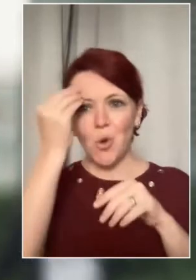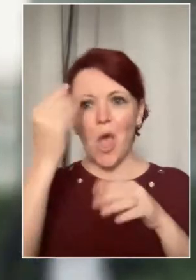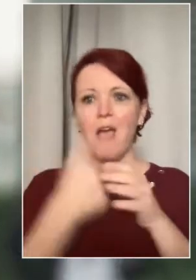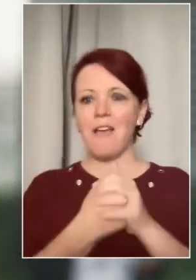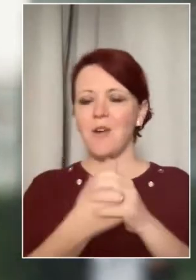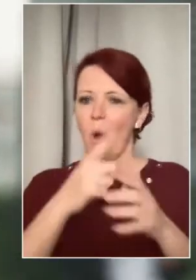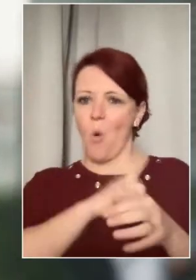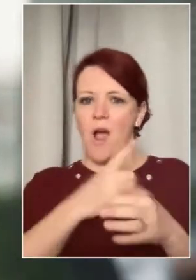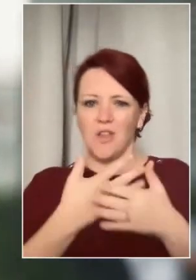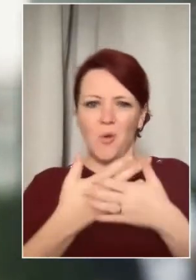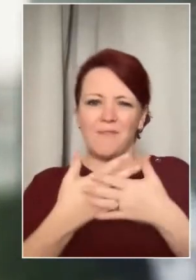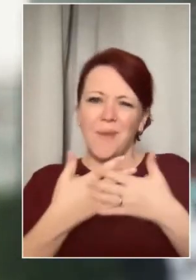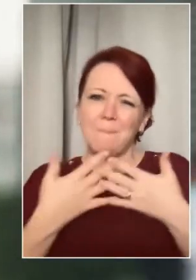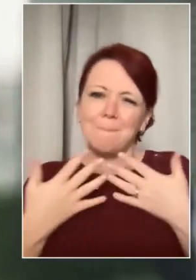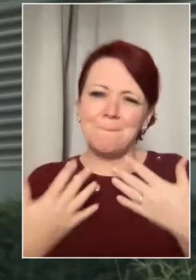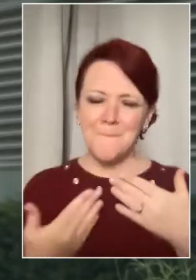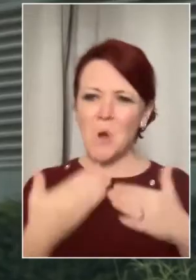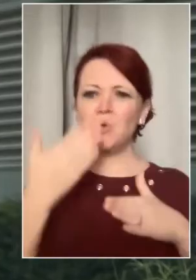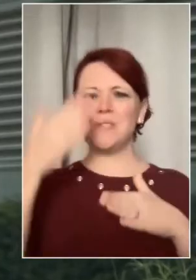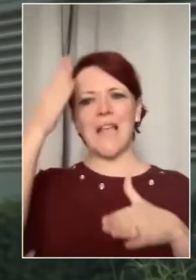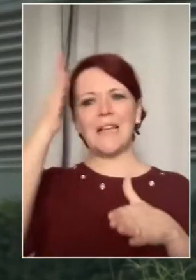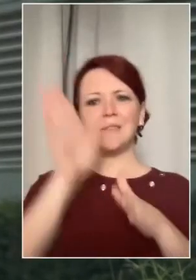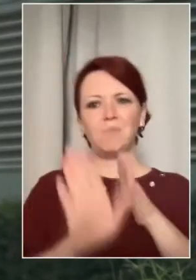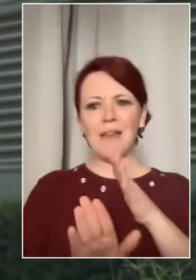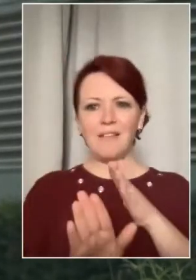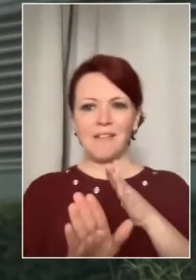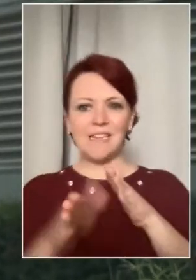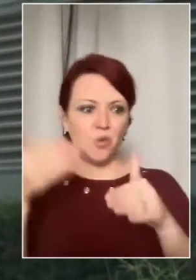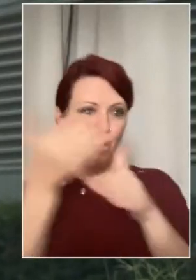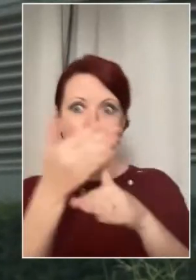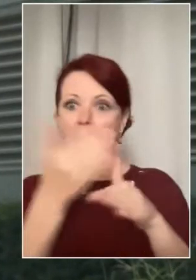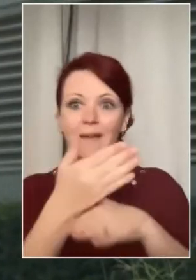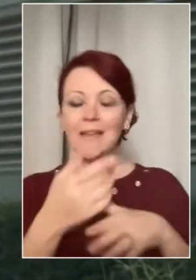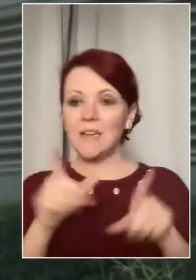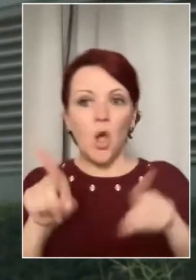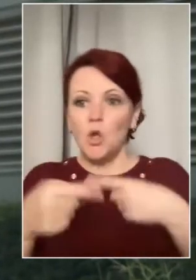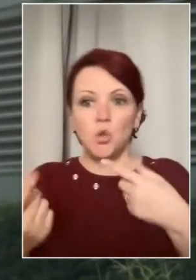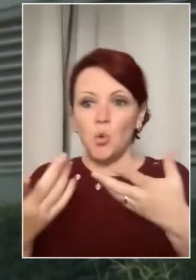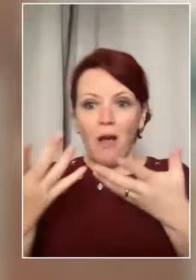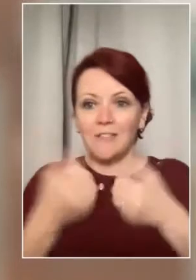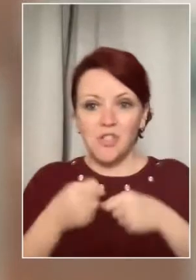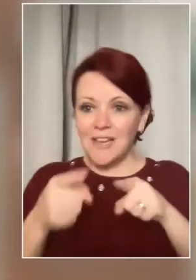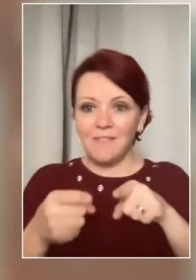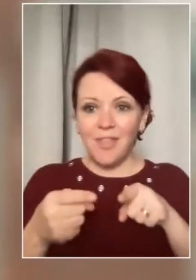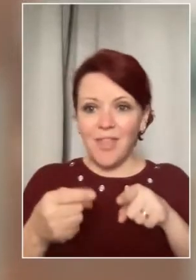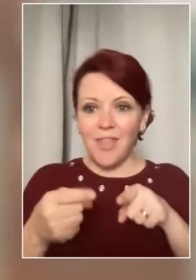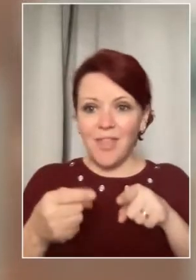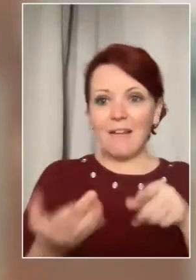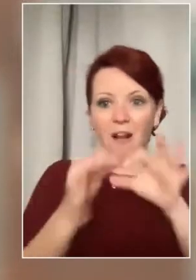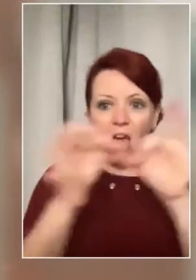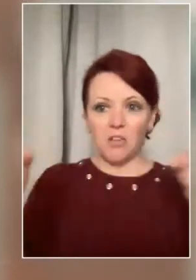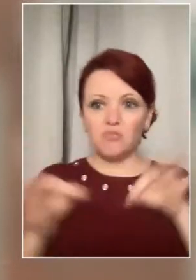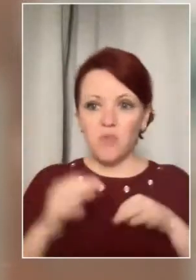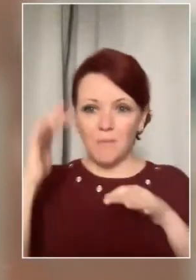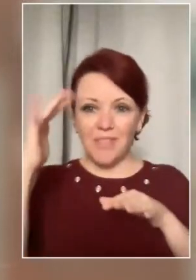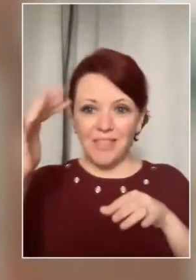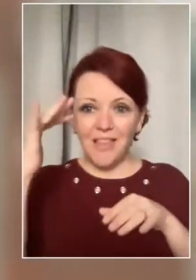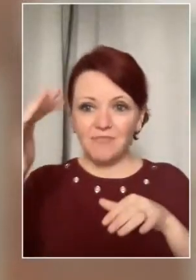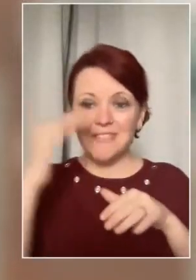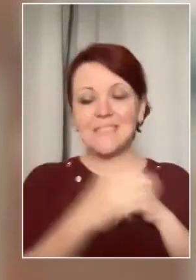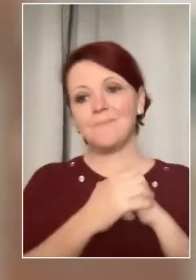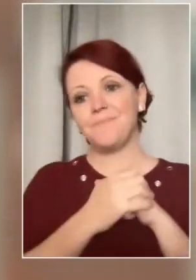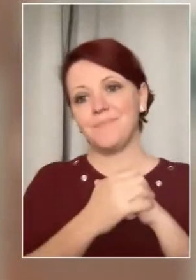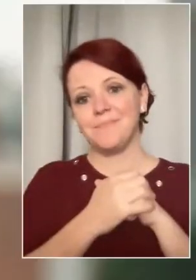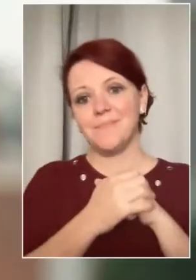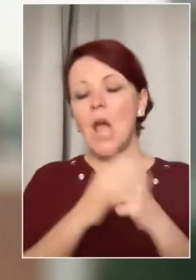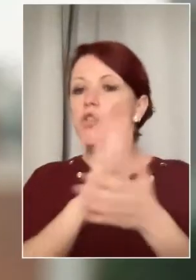like nursing or some of the other roles that we have around the hospital, you can't learn that in a classroom. So doing an apprenticeship, it can attract people from all